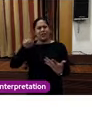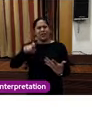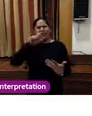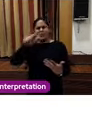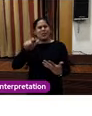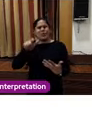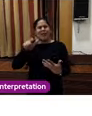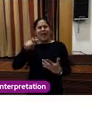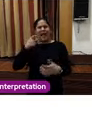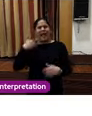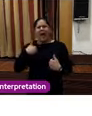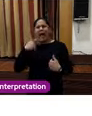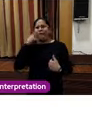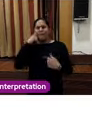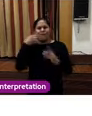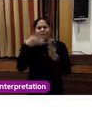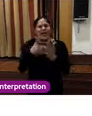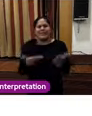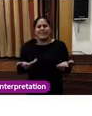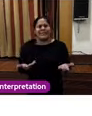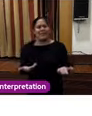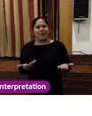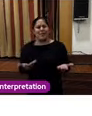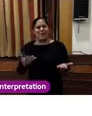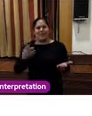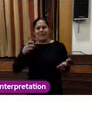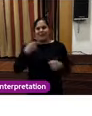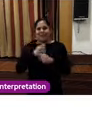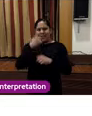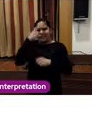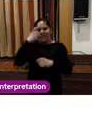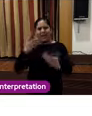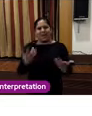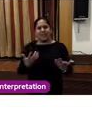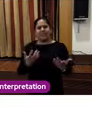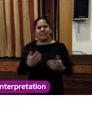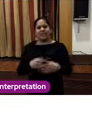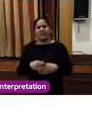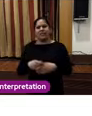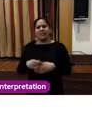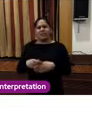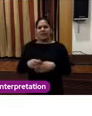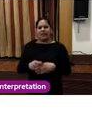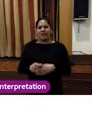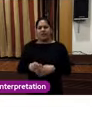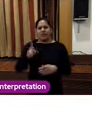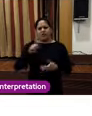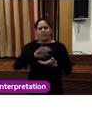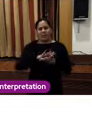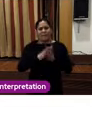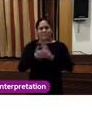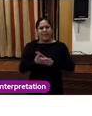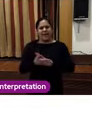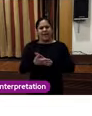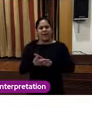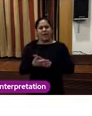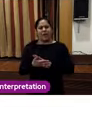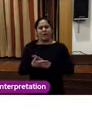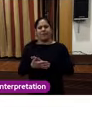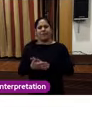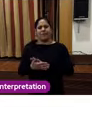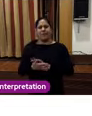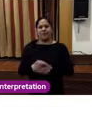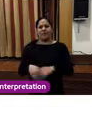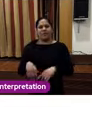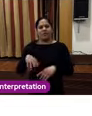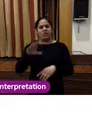anything. It should be a card for anybody to practice or advocate racism on the state level, on the federal level. If